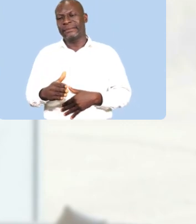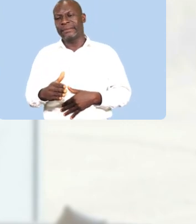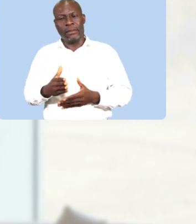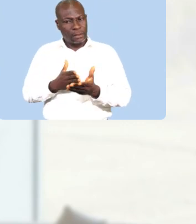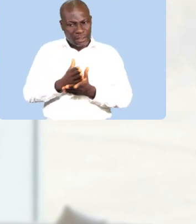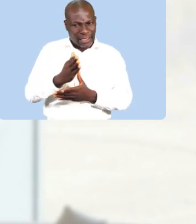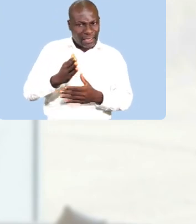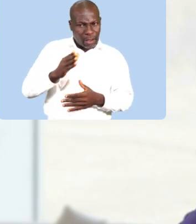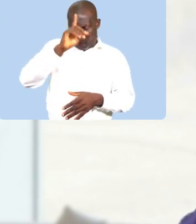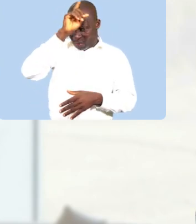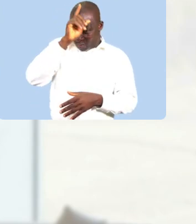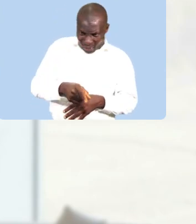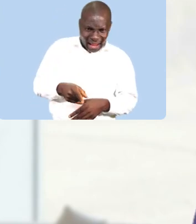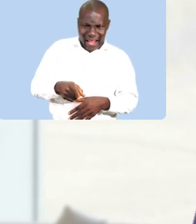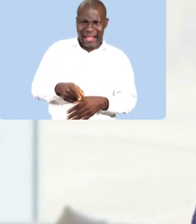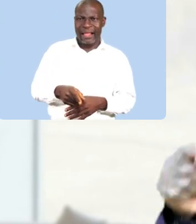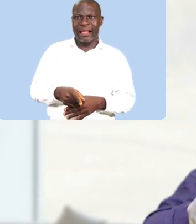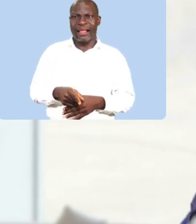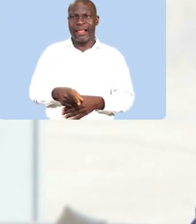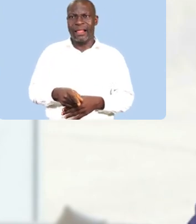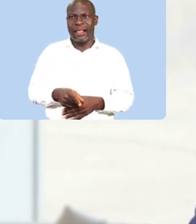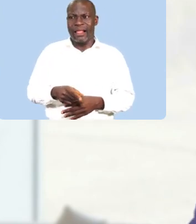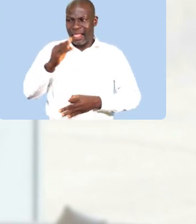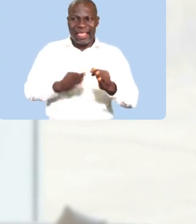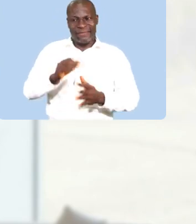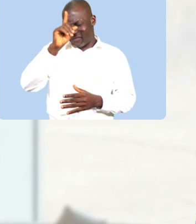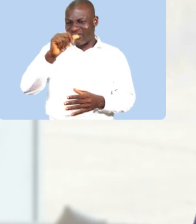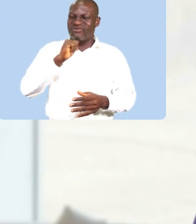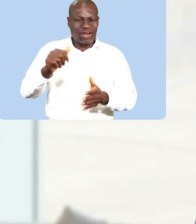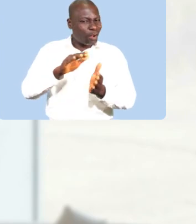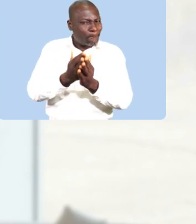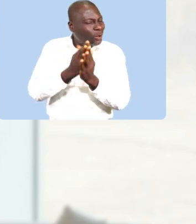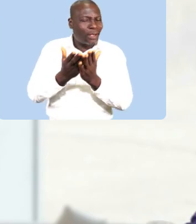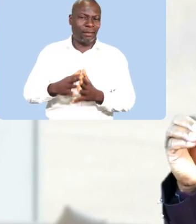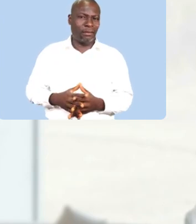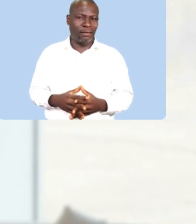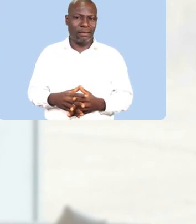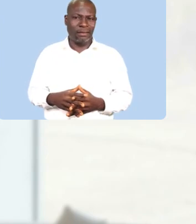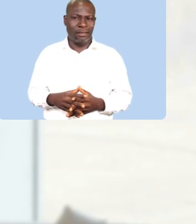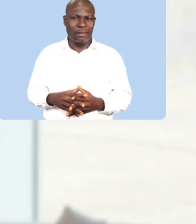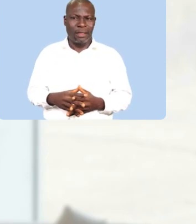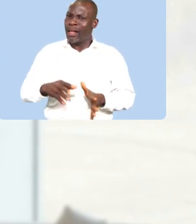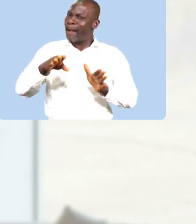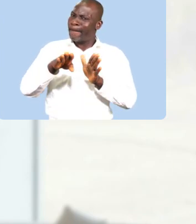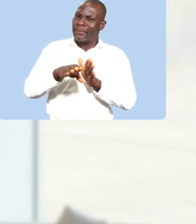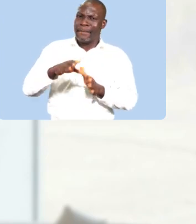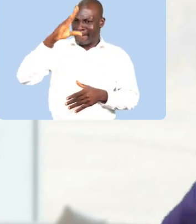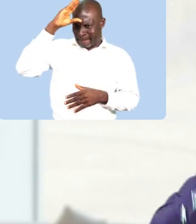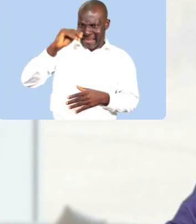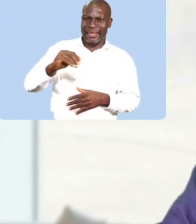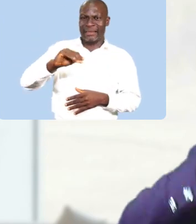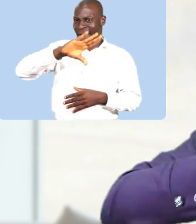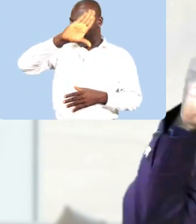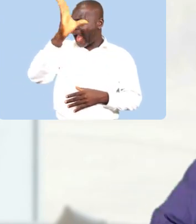nyansa, ene yedi yejuma, na nye buku mu nyansa. Na so bibine betumi asori agina,